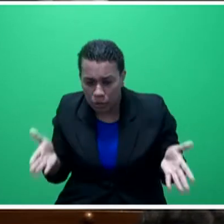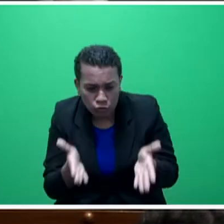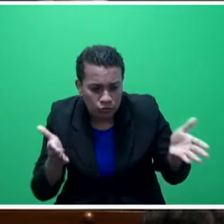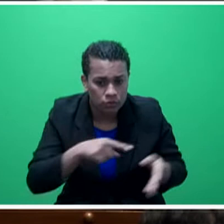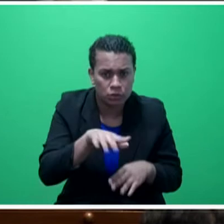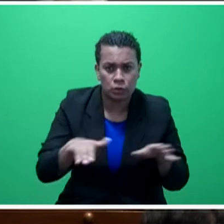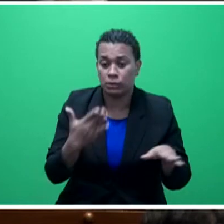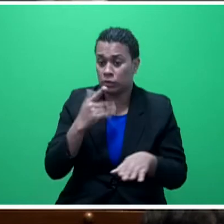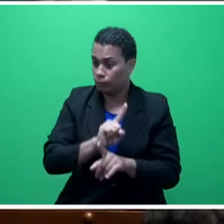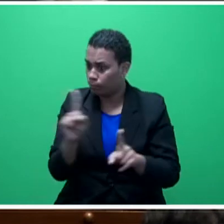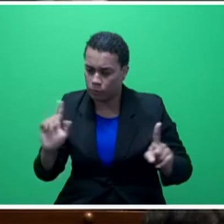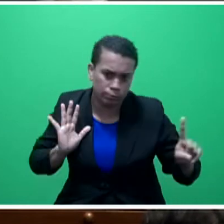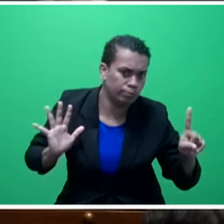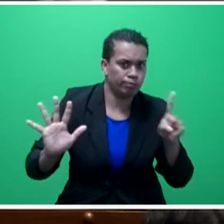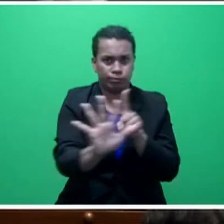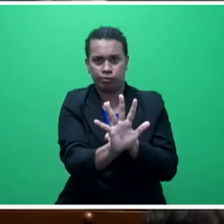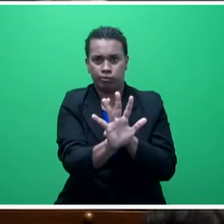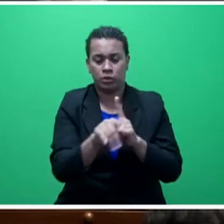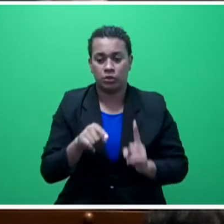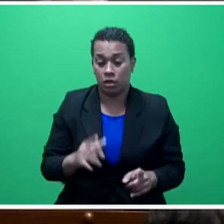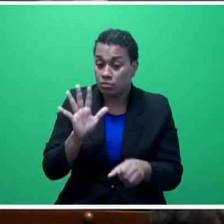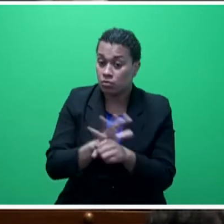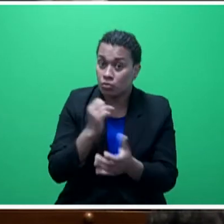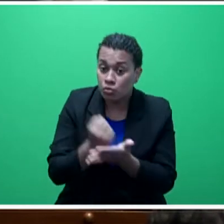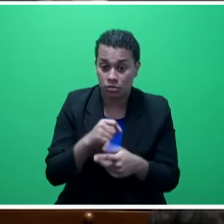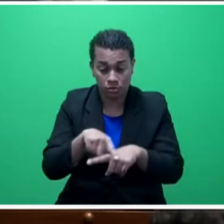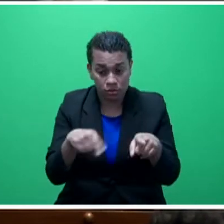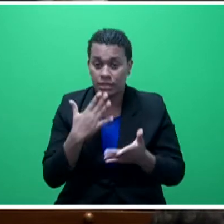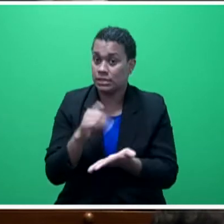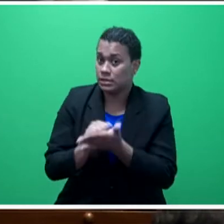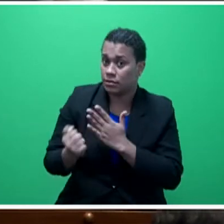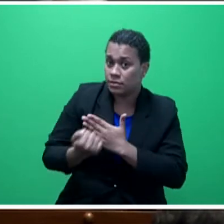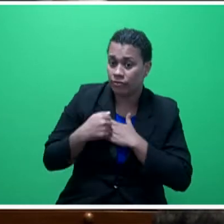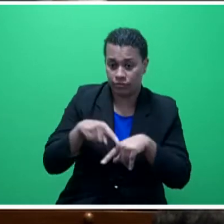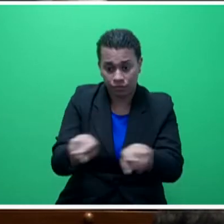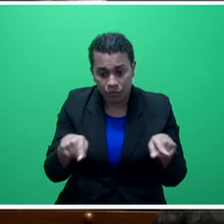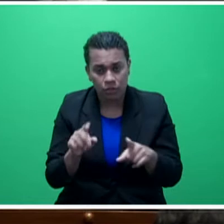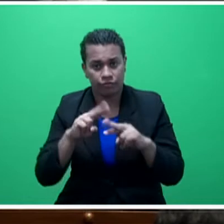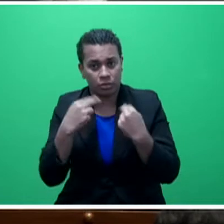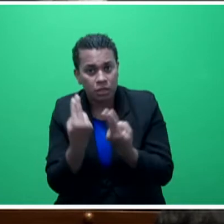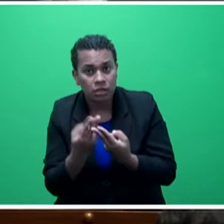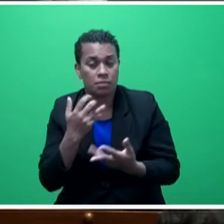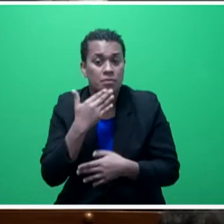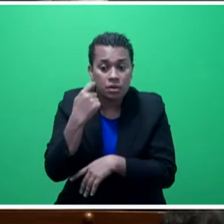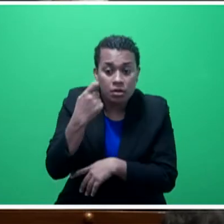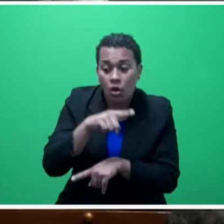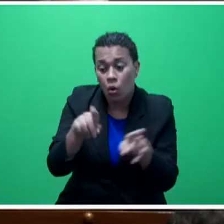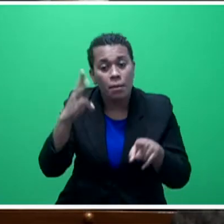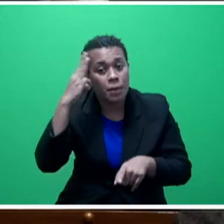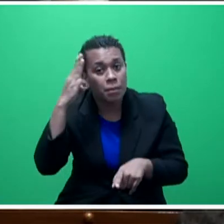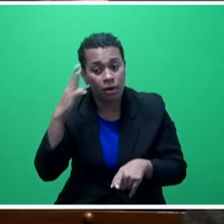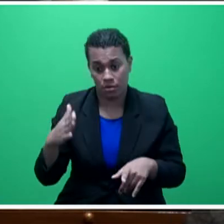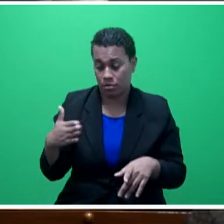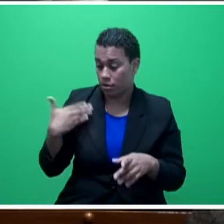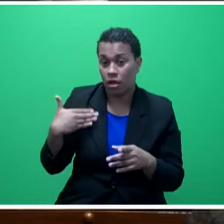front line and to keep our families safe in these difficult times. Take care of the mental health of your loved ones, as stress